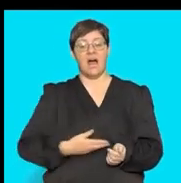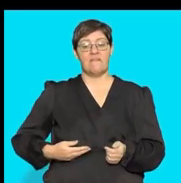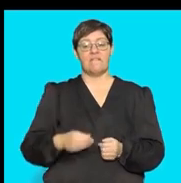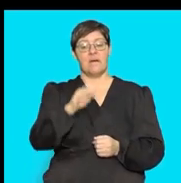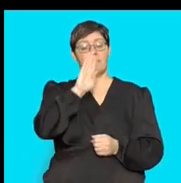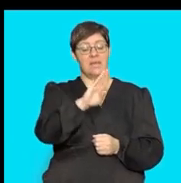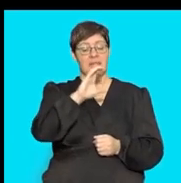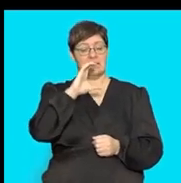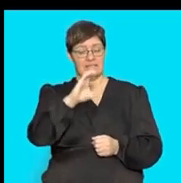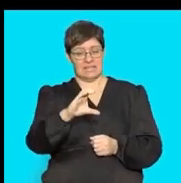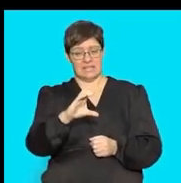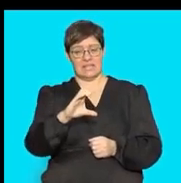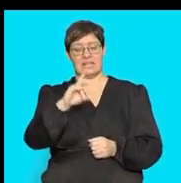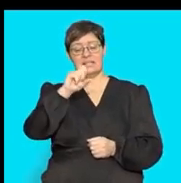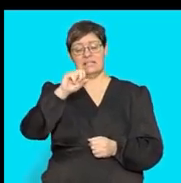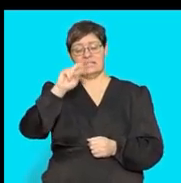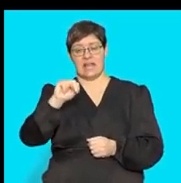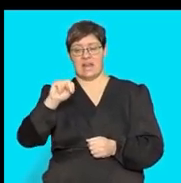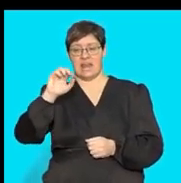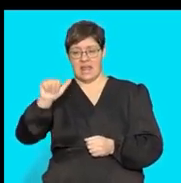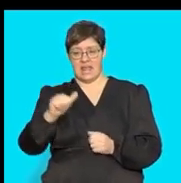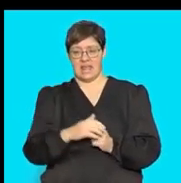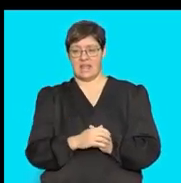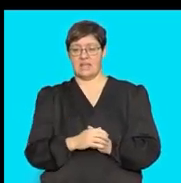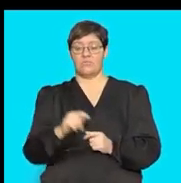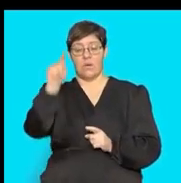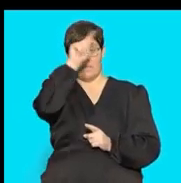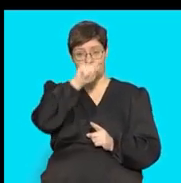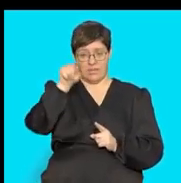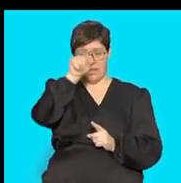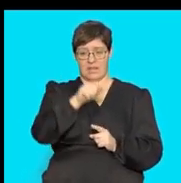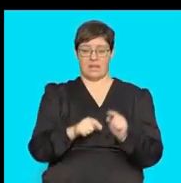half BC sine A. So it's B,